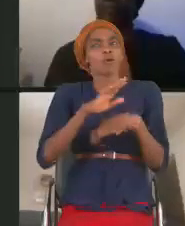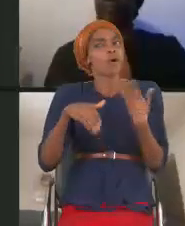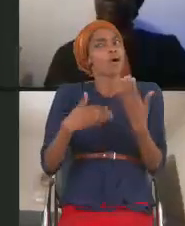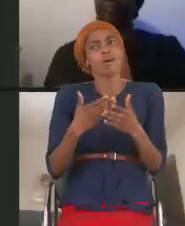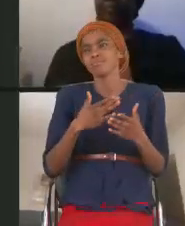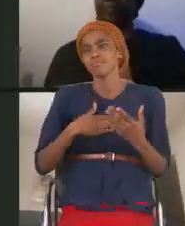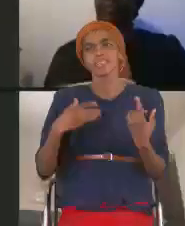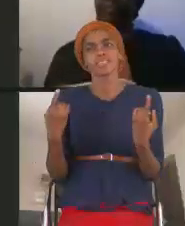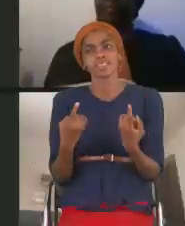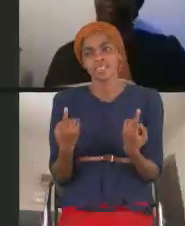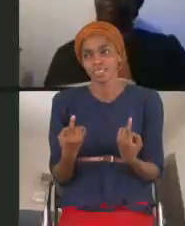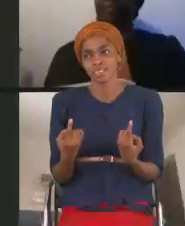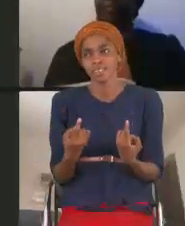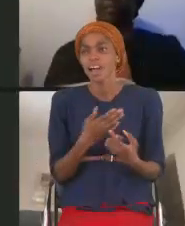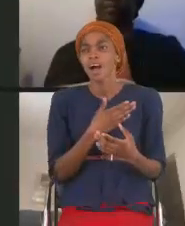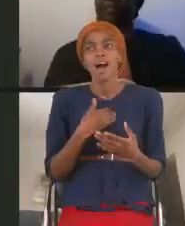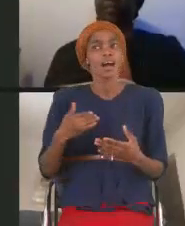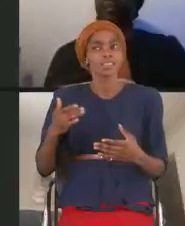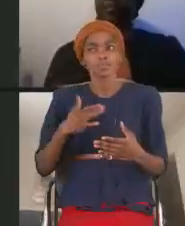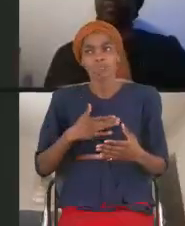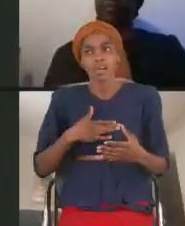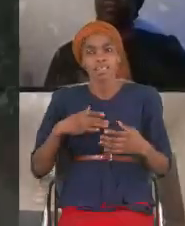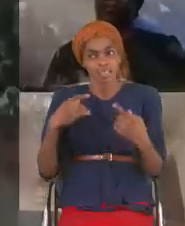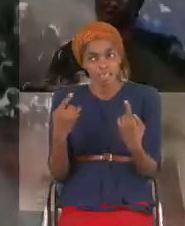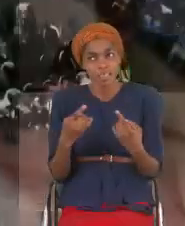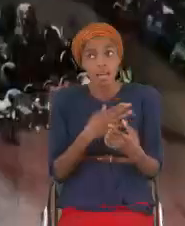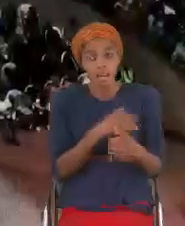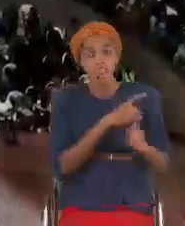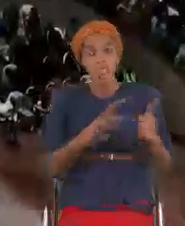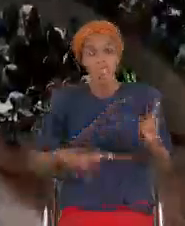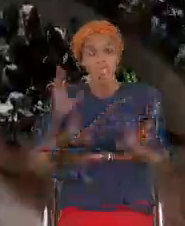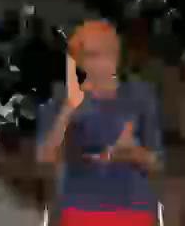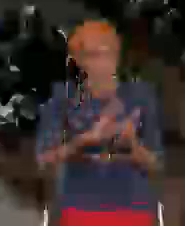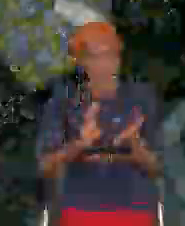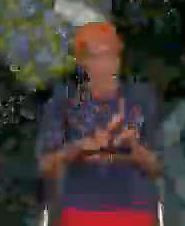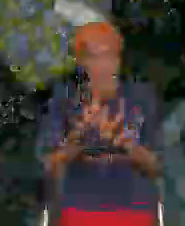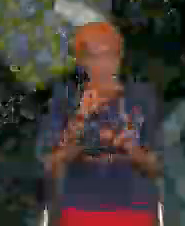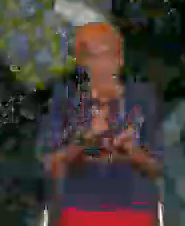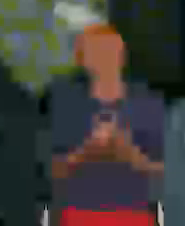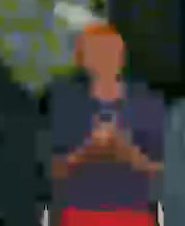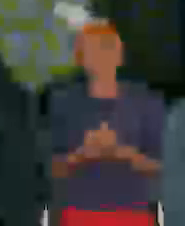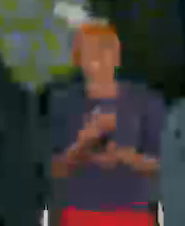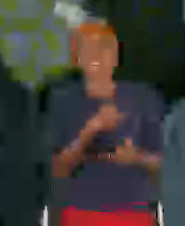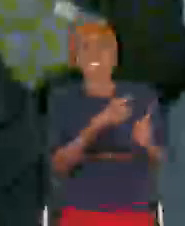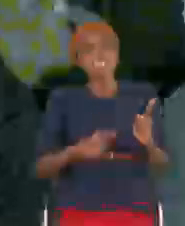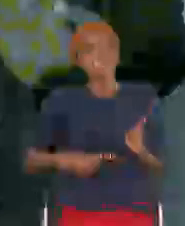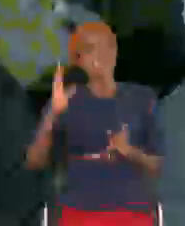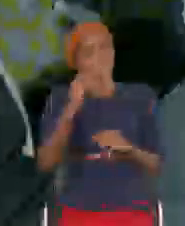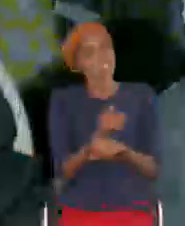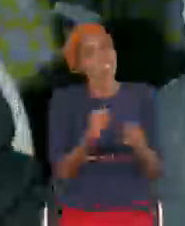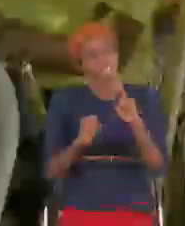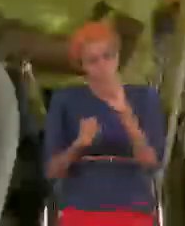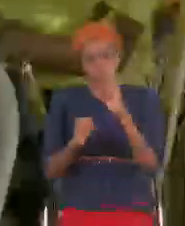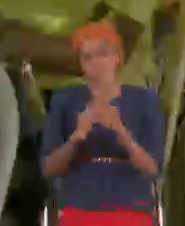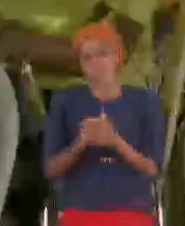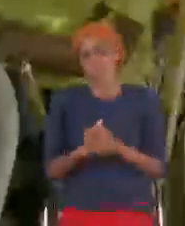my transgressions and my sins. And the Lord will forgive you. And the Lord will save you. And